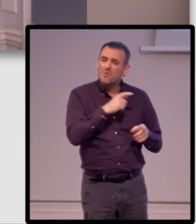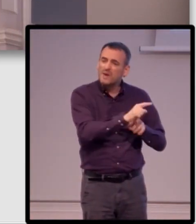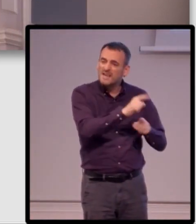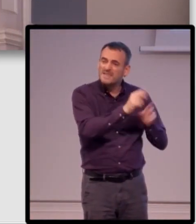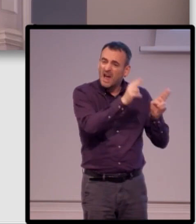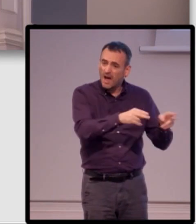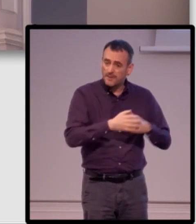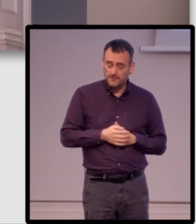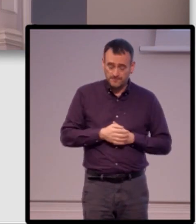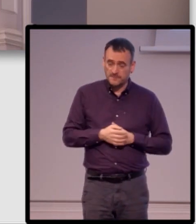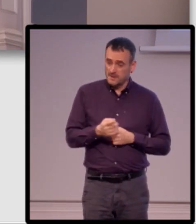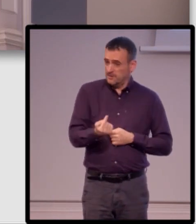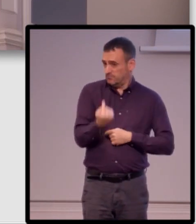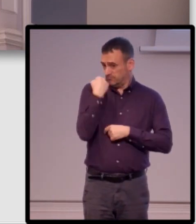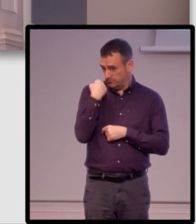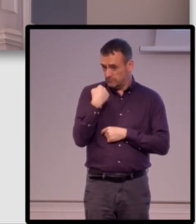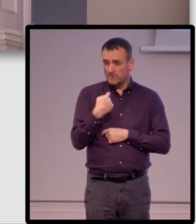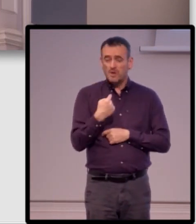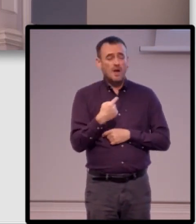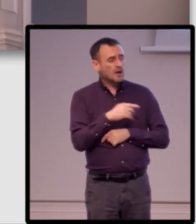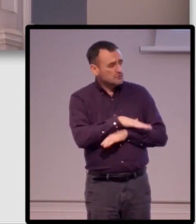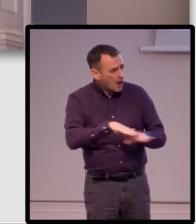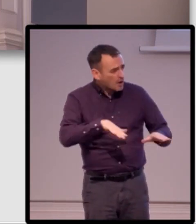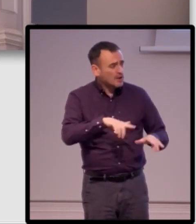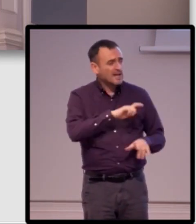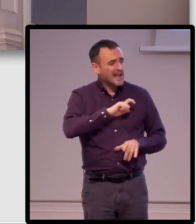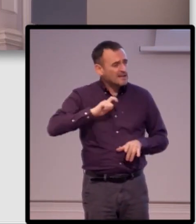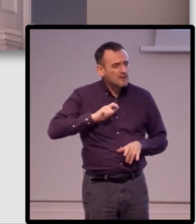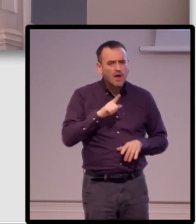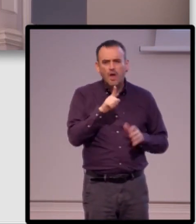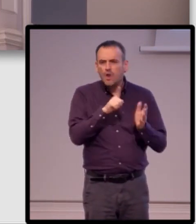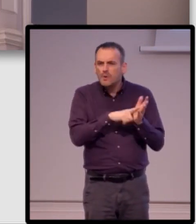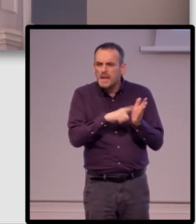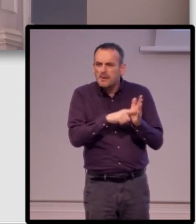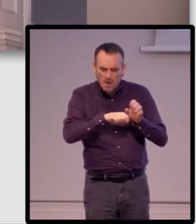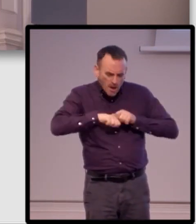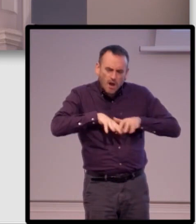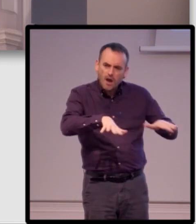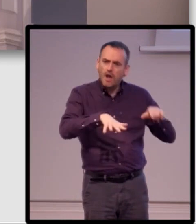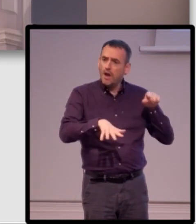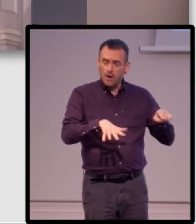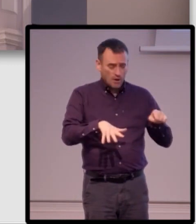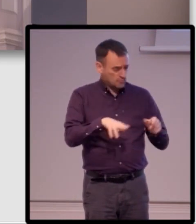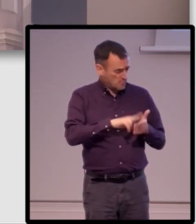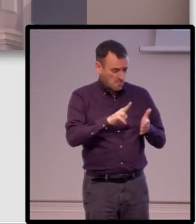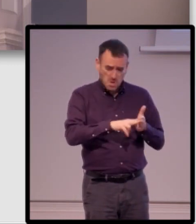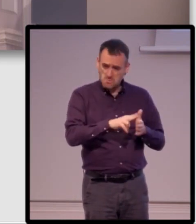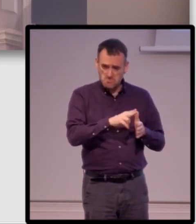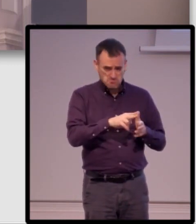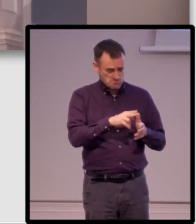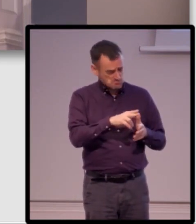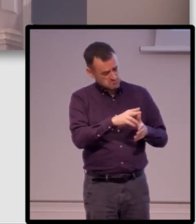Leukemia, the commonest childhood cancer, was invariably and usually rapidly fatal until the